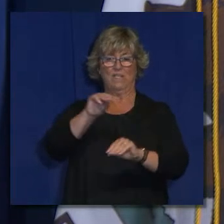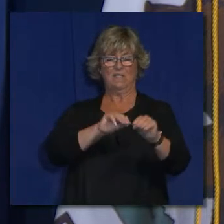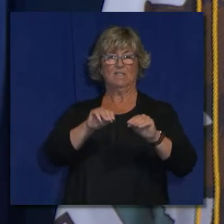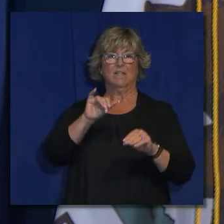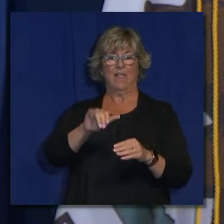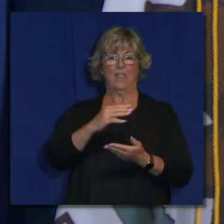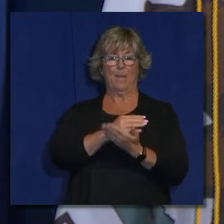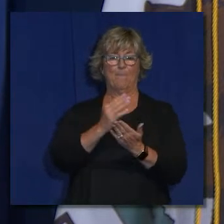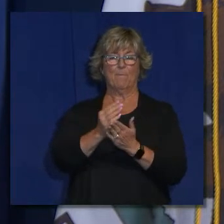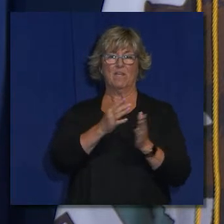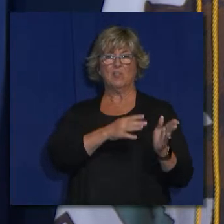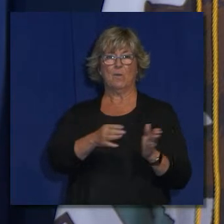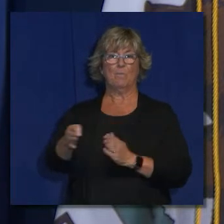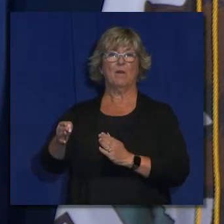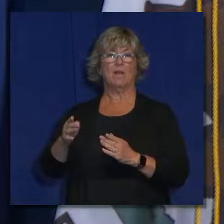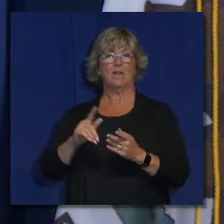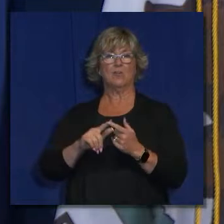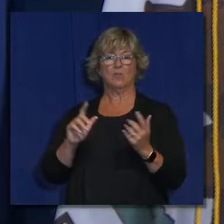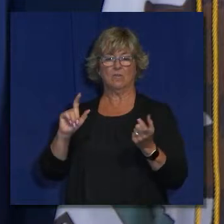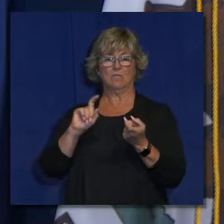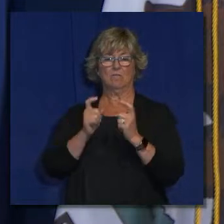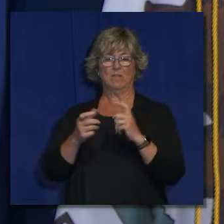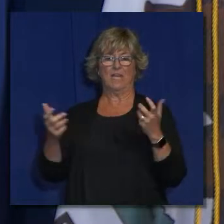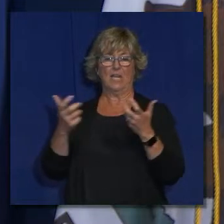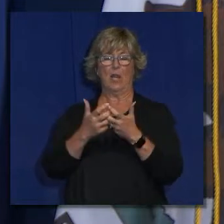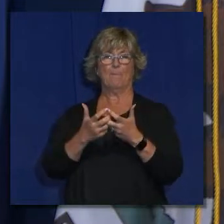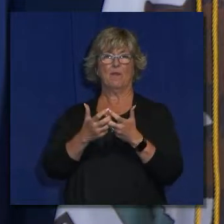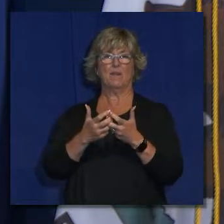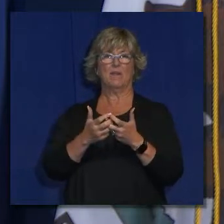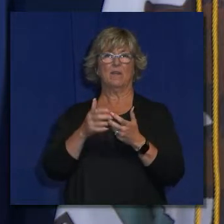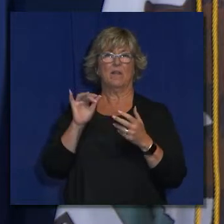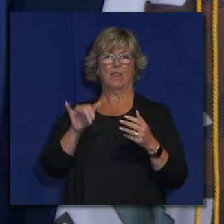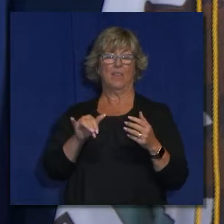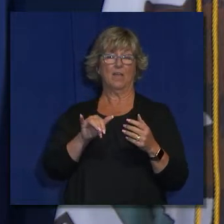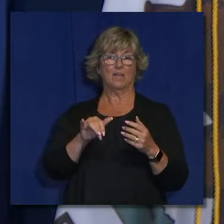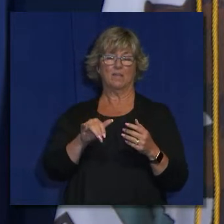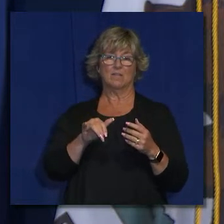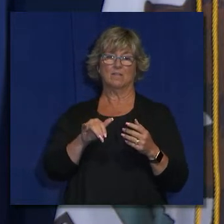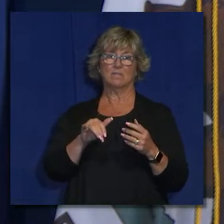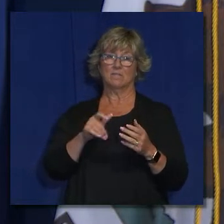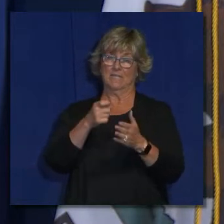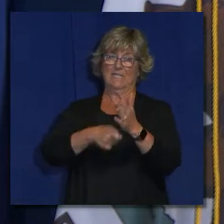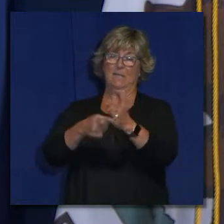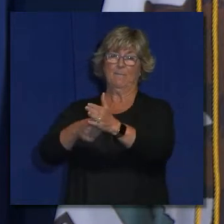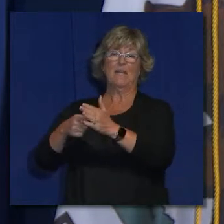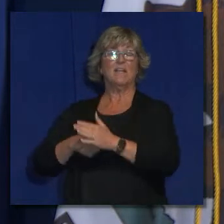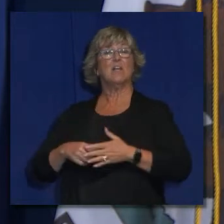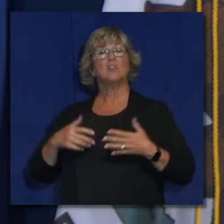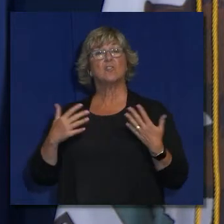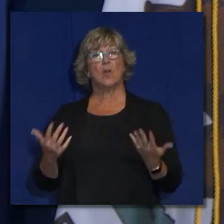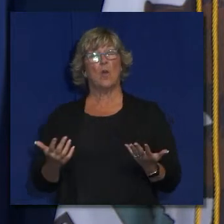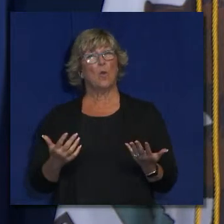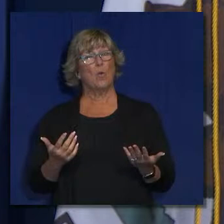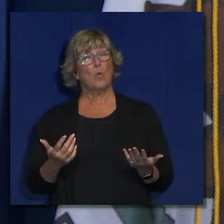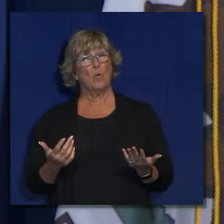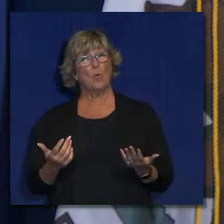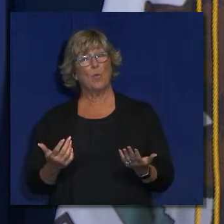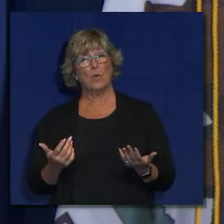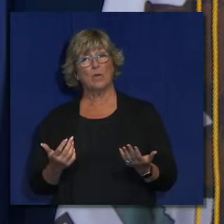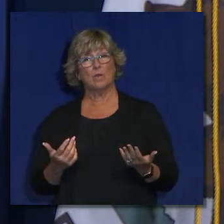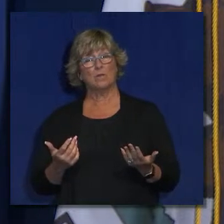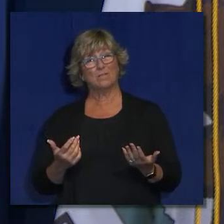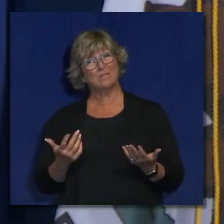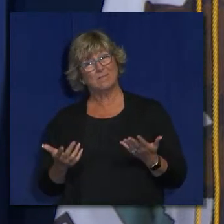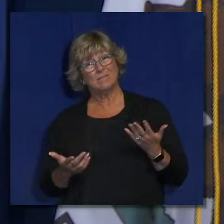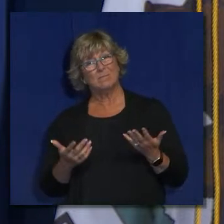reorganizing the budget plan to accommodate those constitutionally driven expenditures. So it's a bit